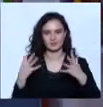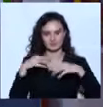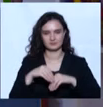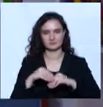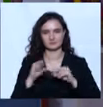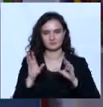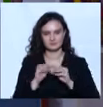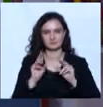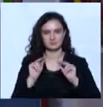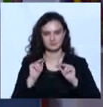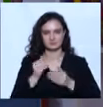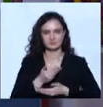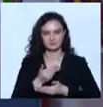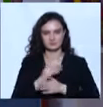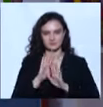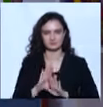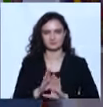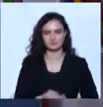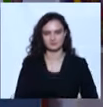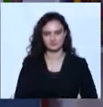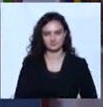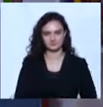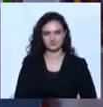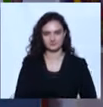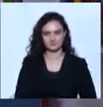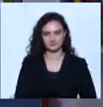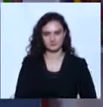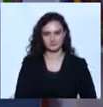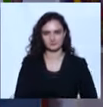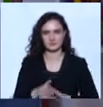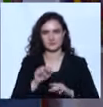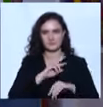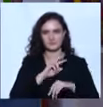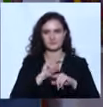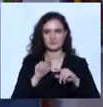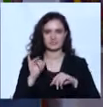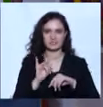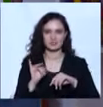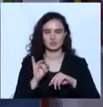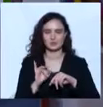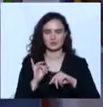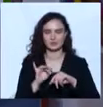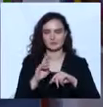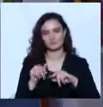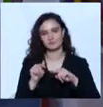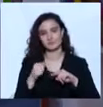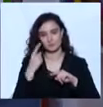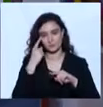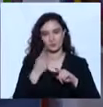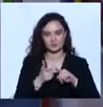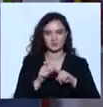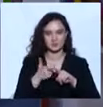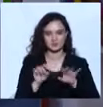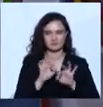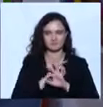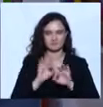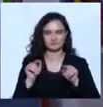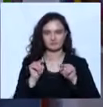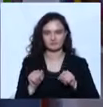spending the rest of his days with them. I just love that story, and I think it's such a